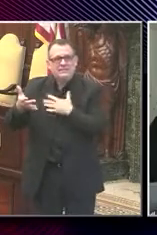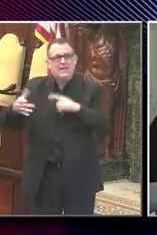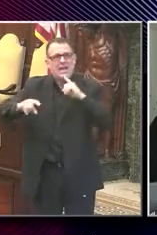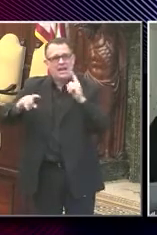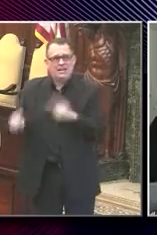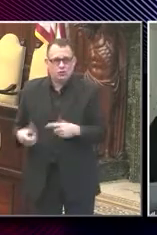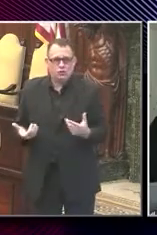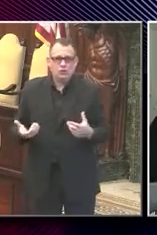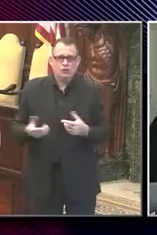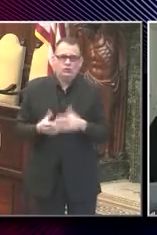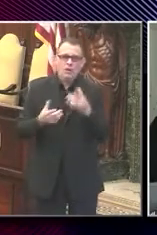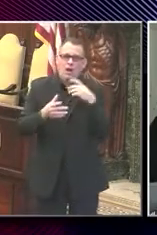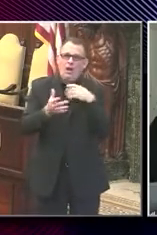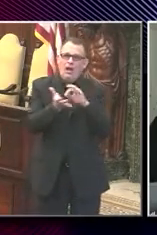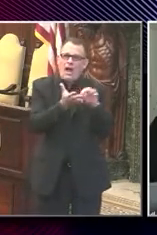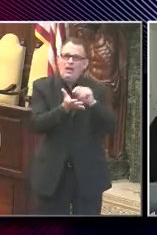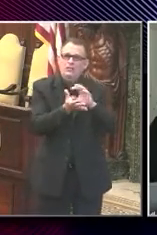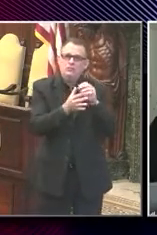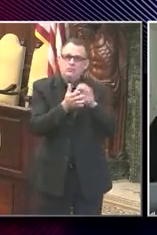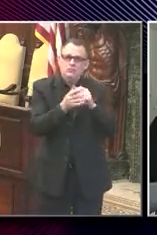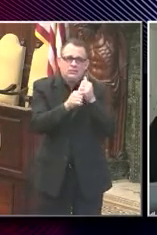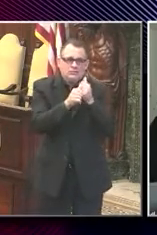always call from a number that starts